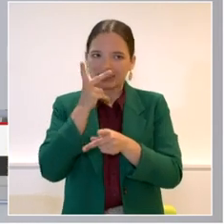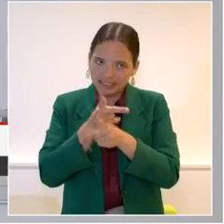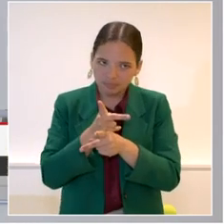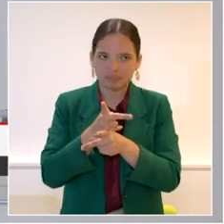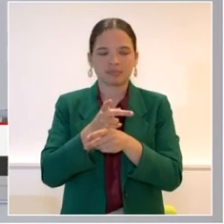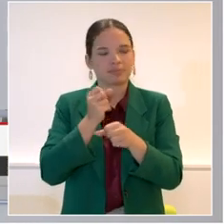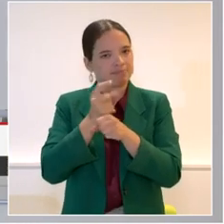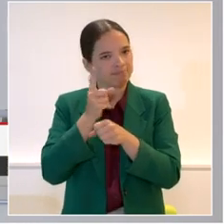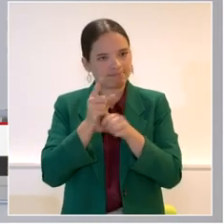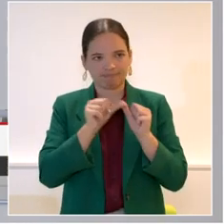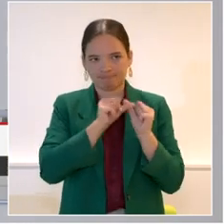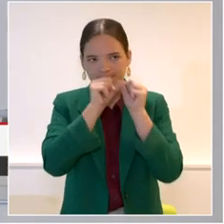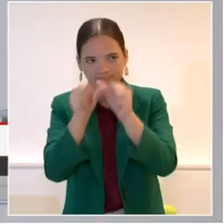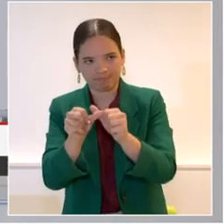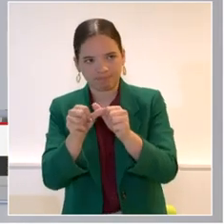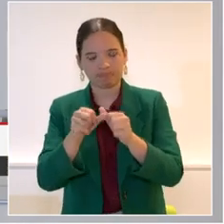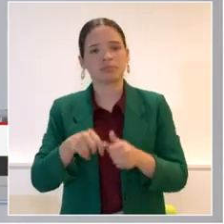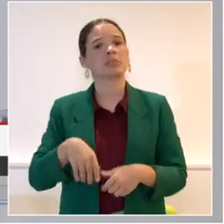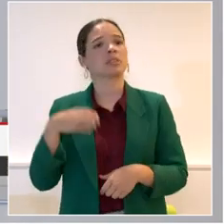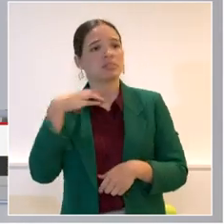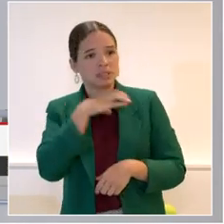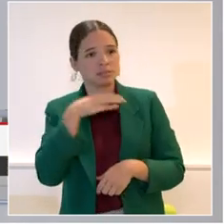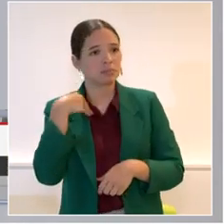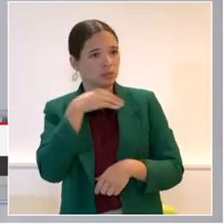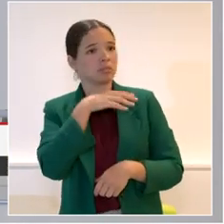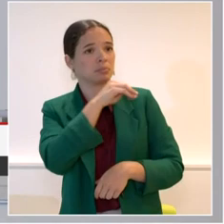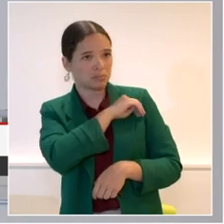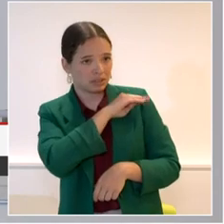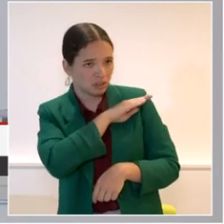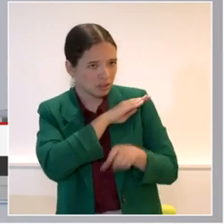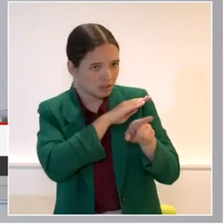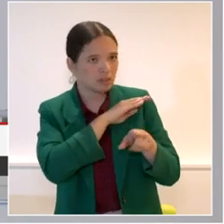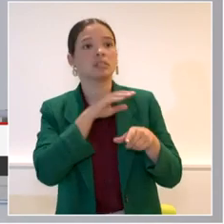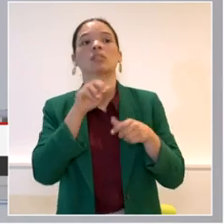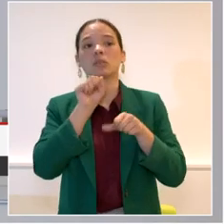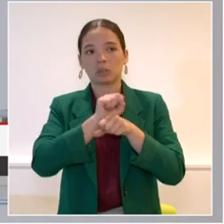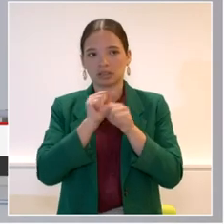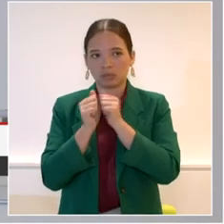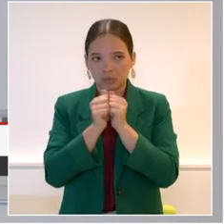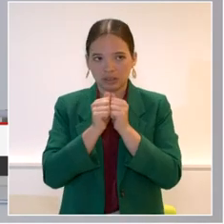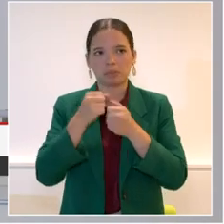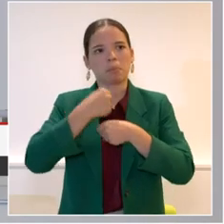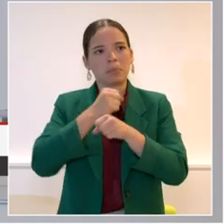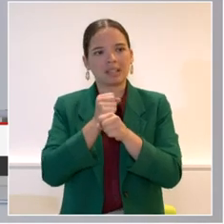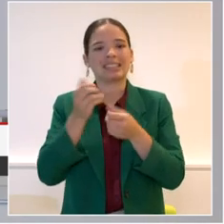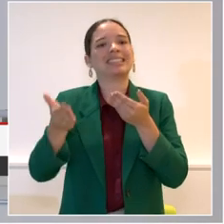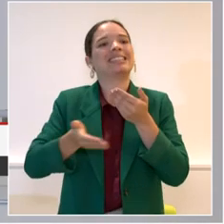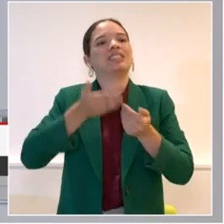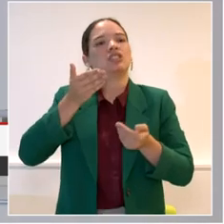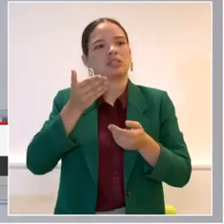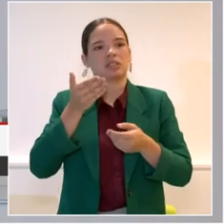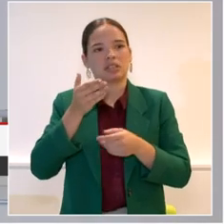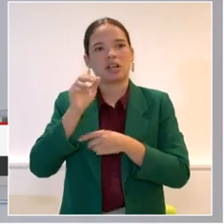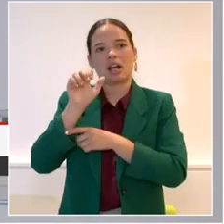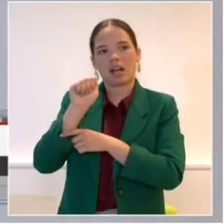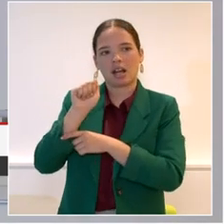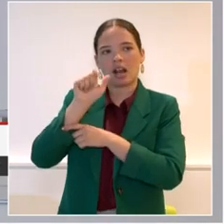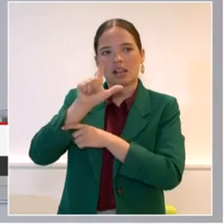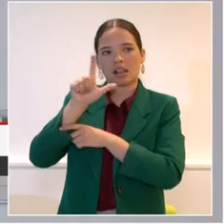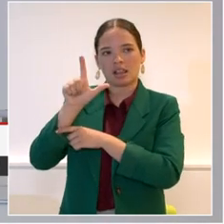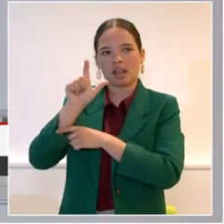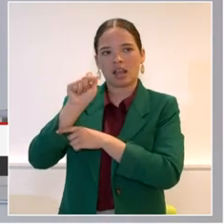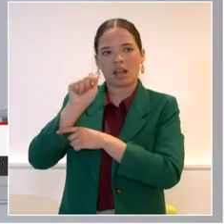Mayor Bowser have worked together to make it easier and easier to access Alliance benefits, and that is something we should all be proud